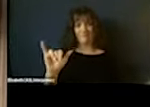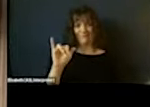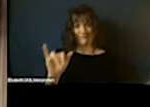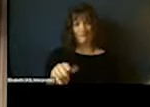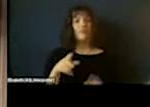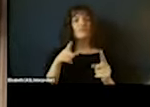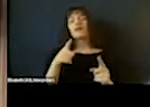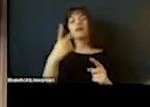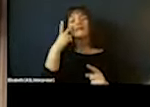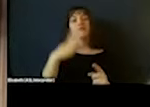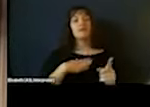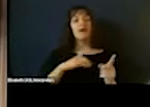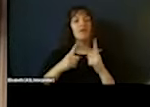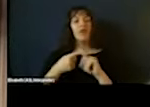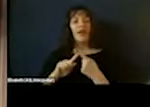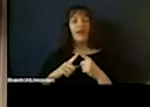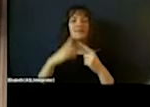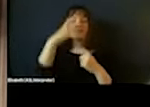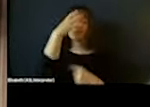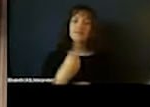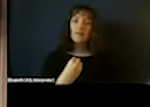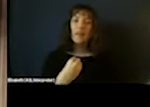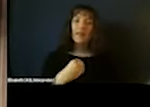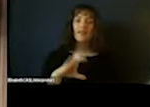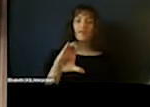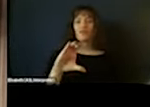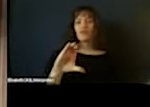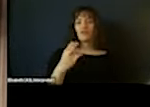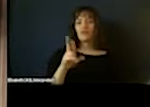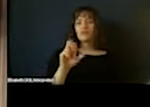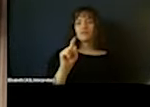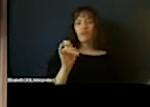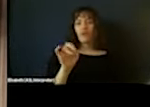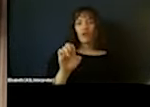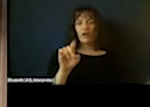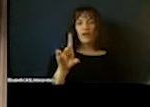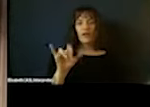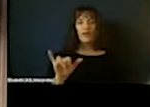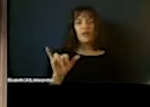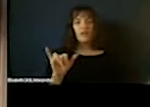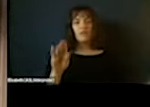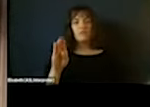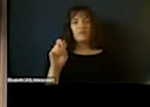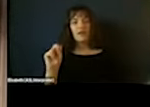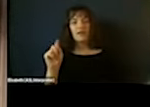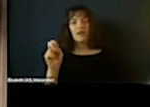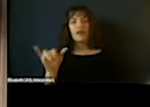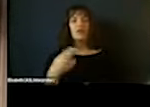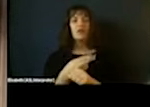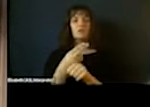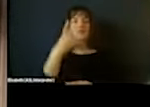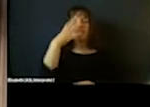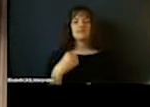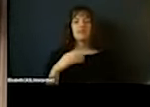my friends, yeah, Christopher and Dan Tanny, they're using the sleeping bag. And we don't have to lay down